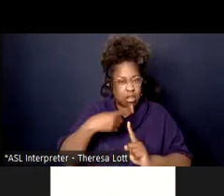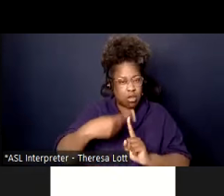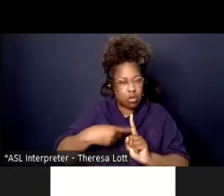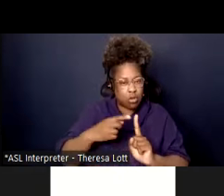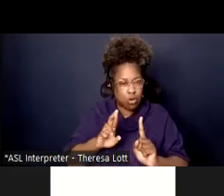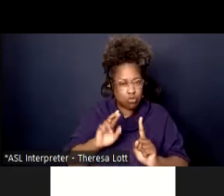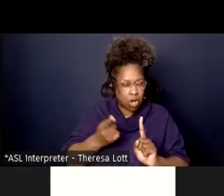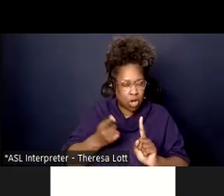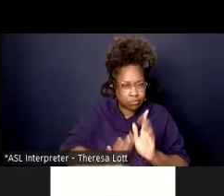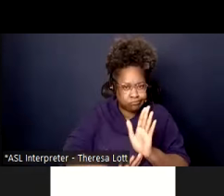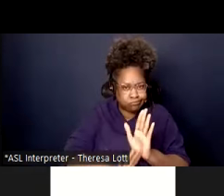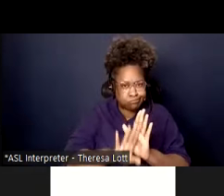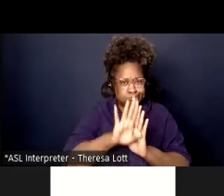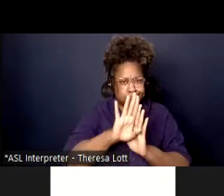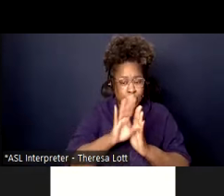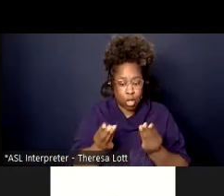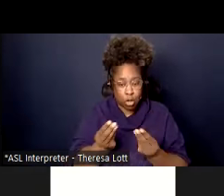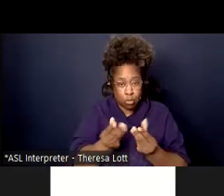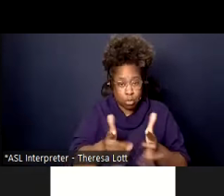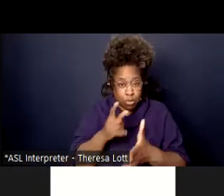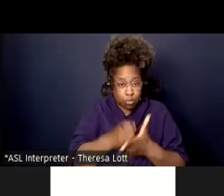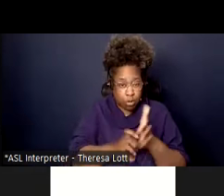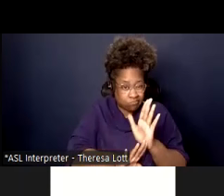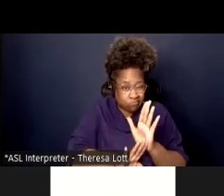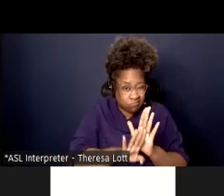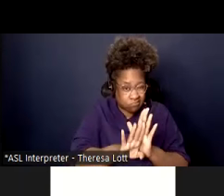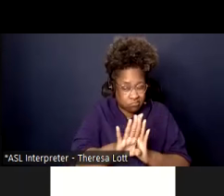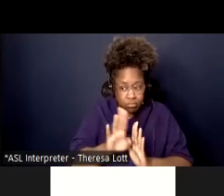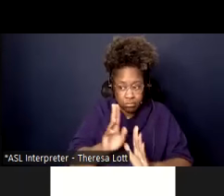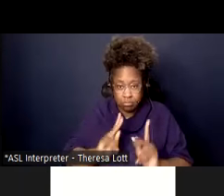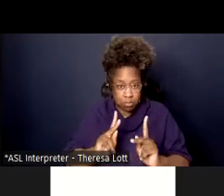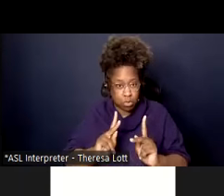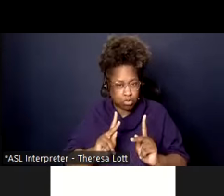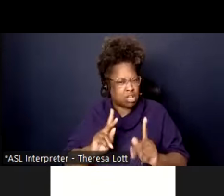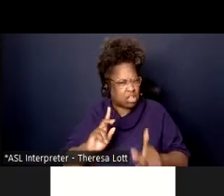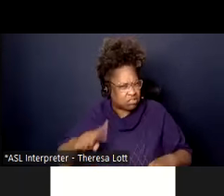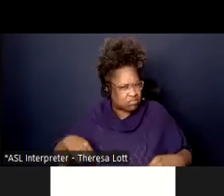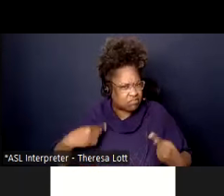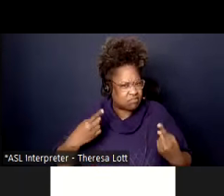and make it unaffordable for people that have been living there.